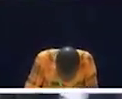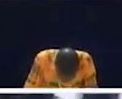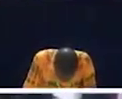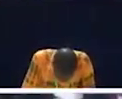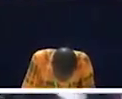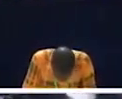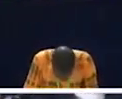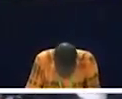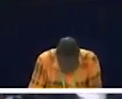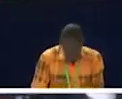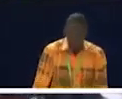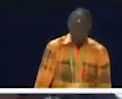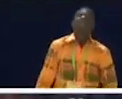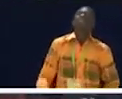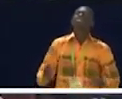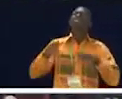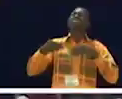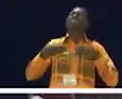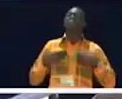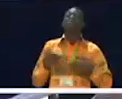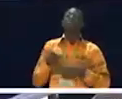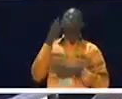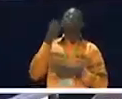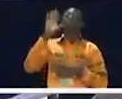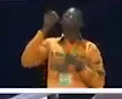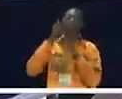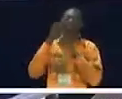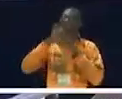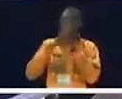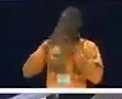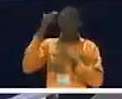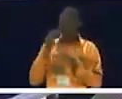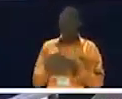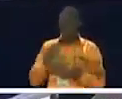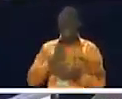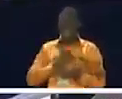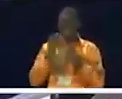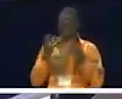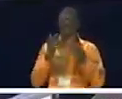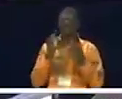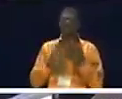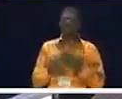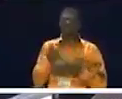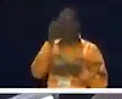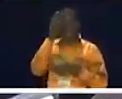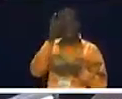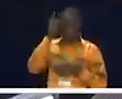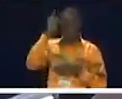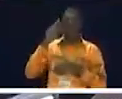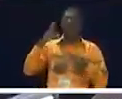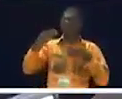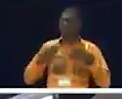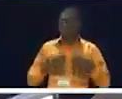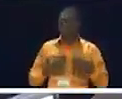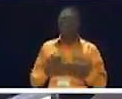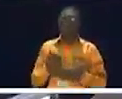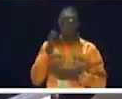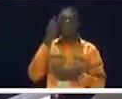to understand you. I want to understand you. I want to understand you. Give me understanding of